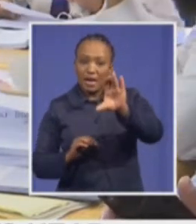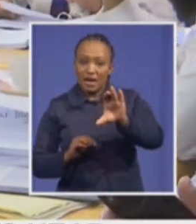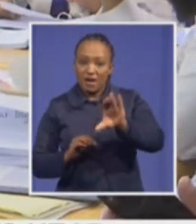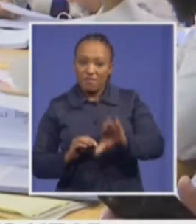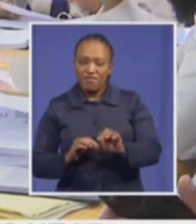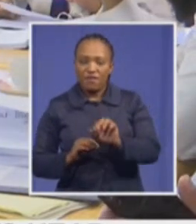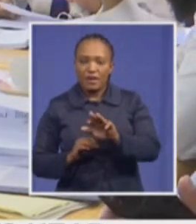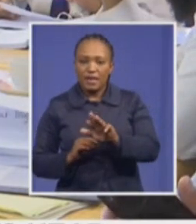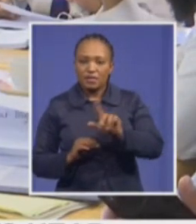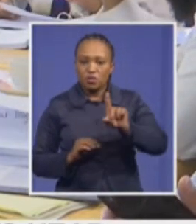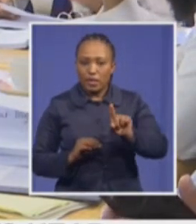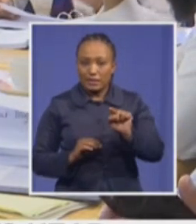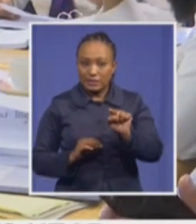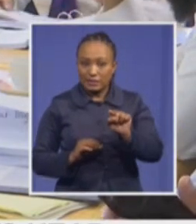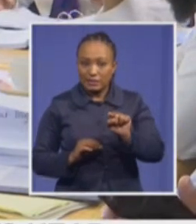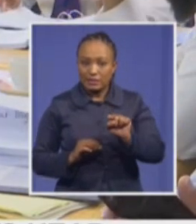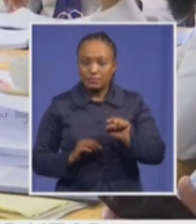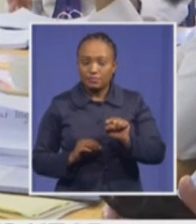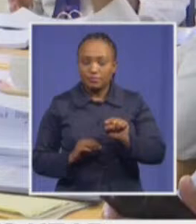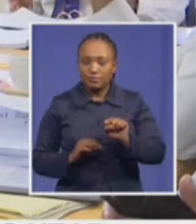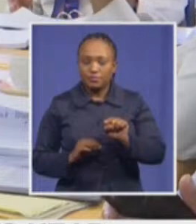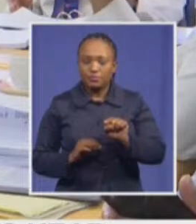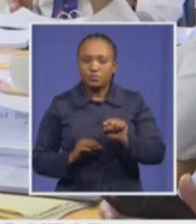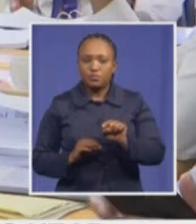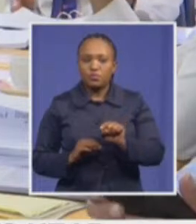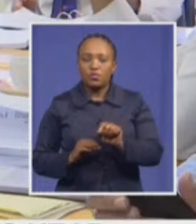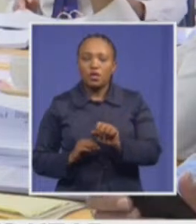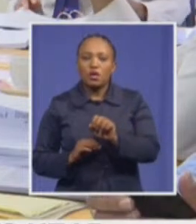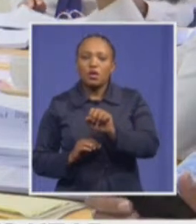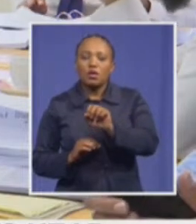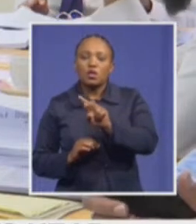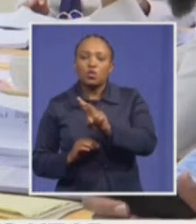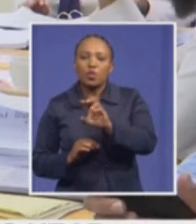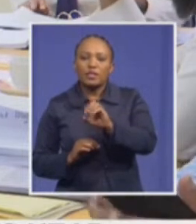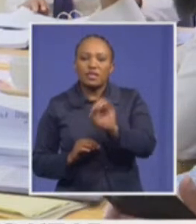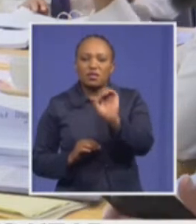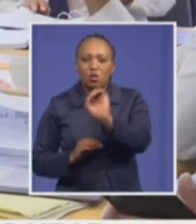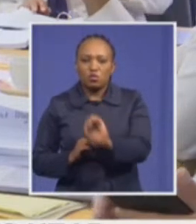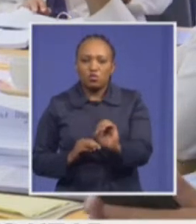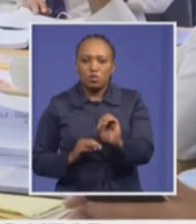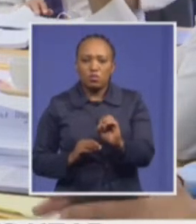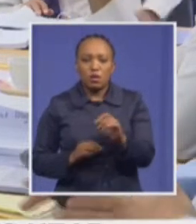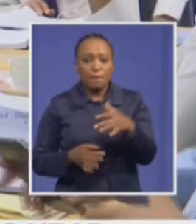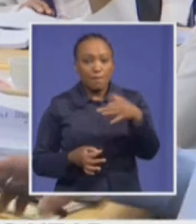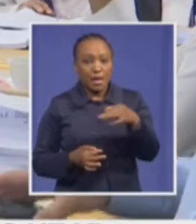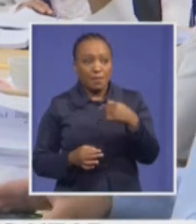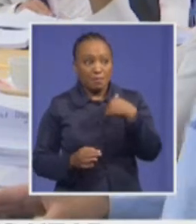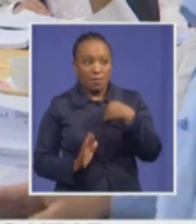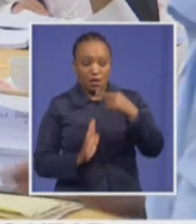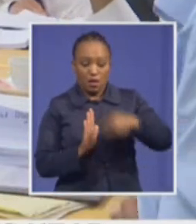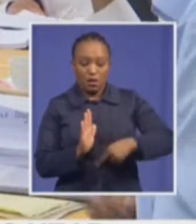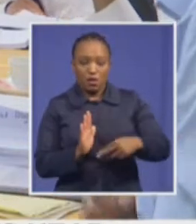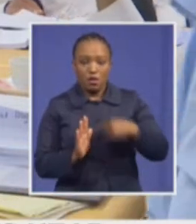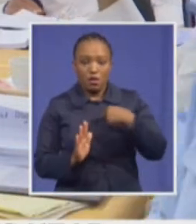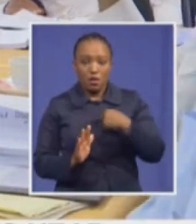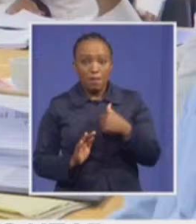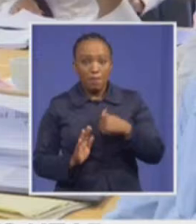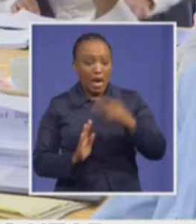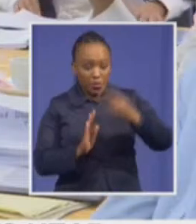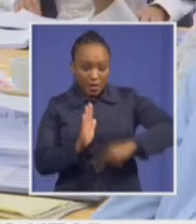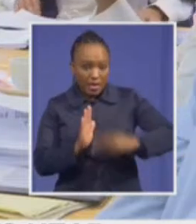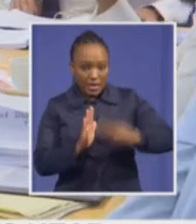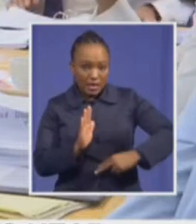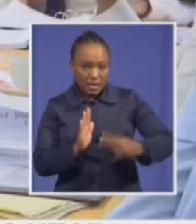on the 20th of October, and I've told you people I've read these papers, and please believe me, when I read it, I generally speaking understand it the first time I read